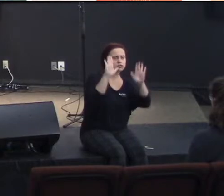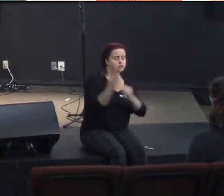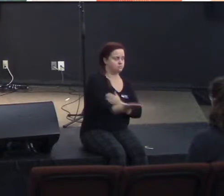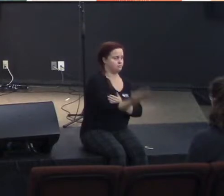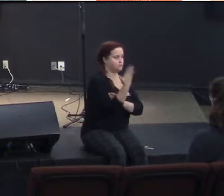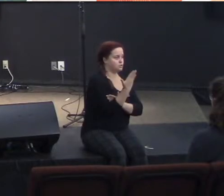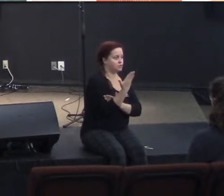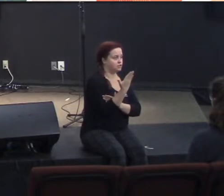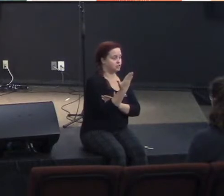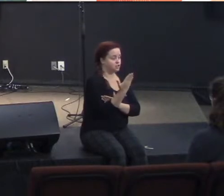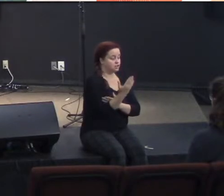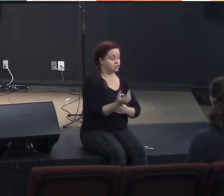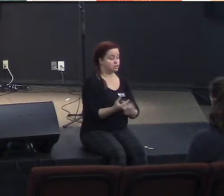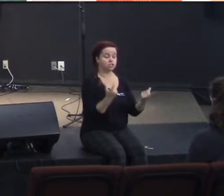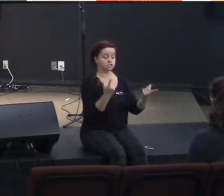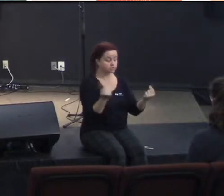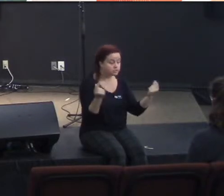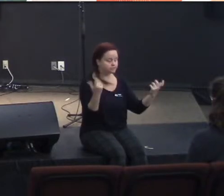it.